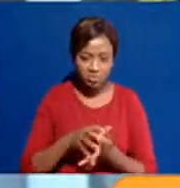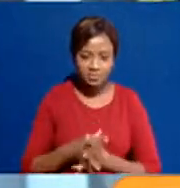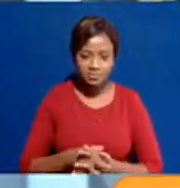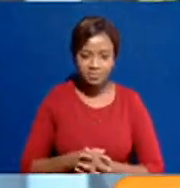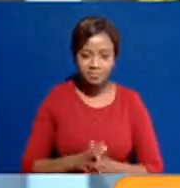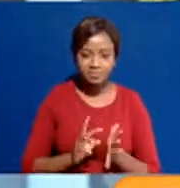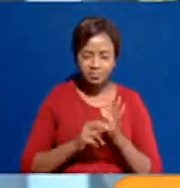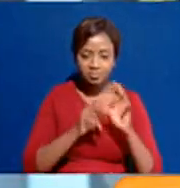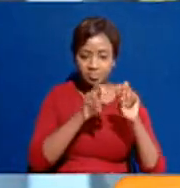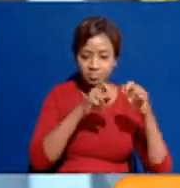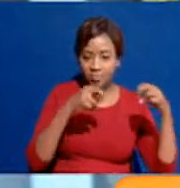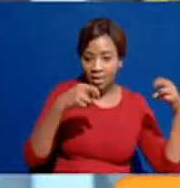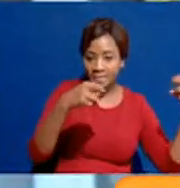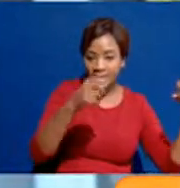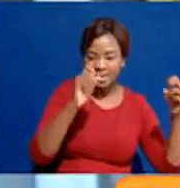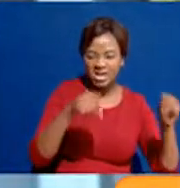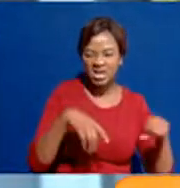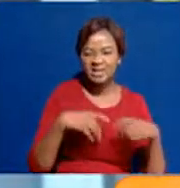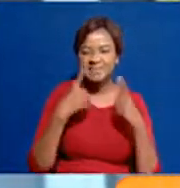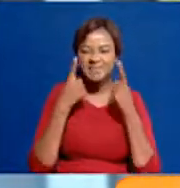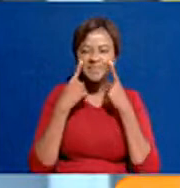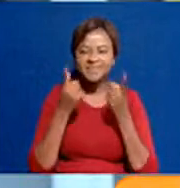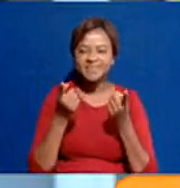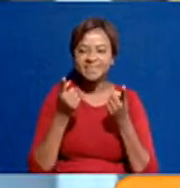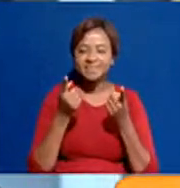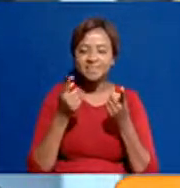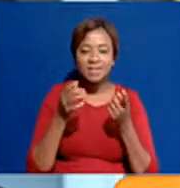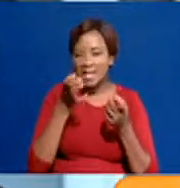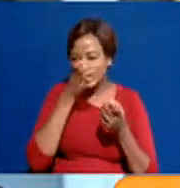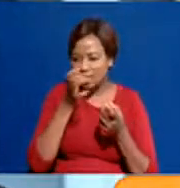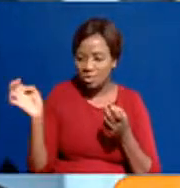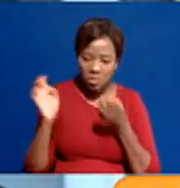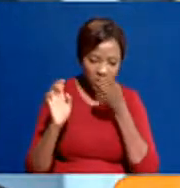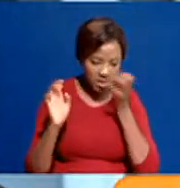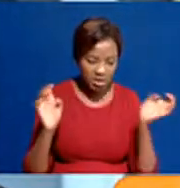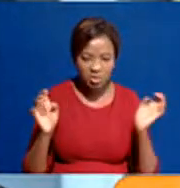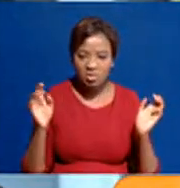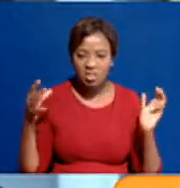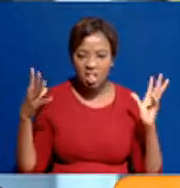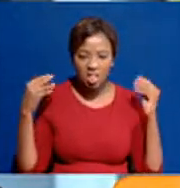can actually just go blind to what is going on and